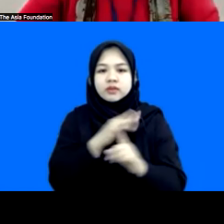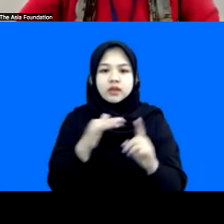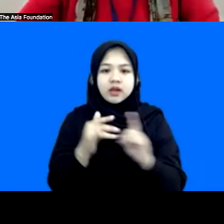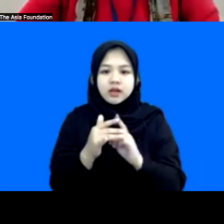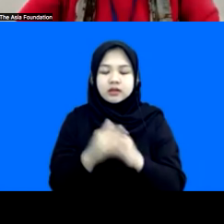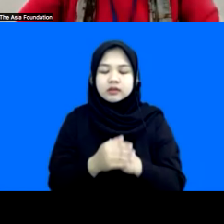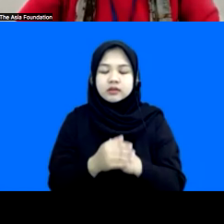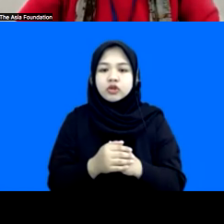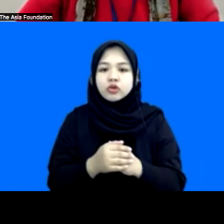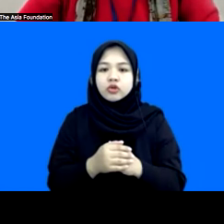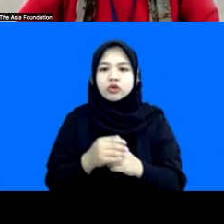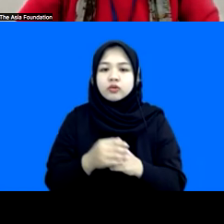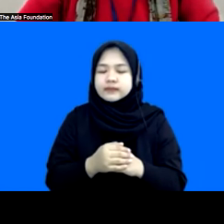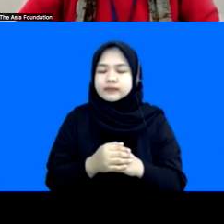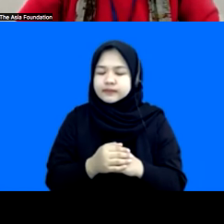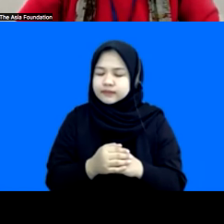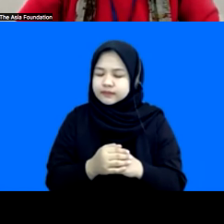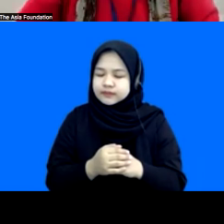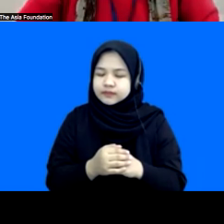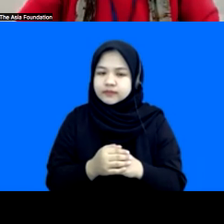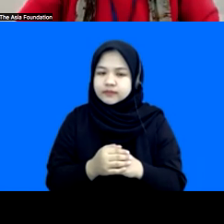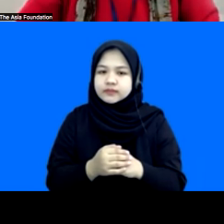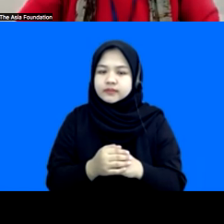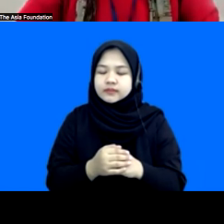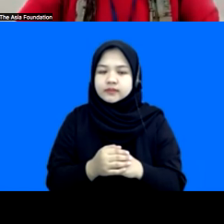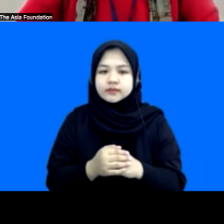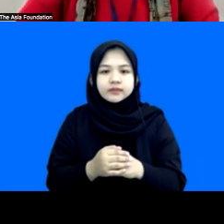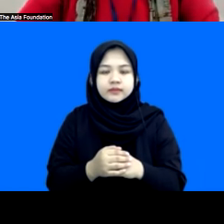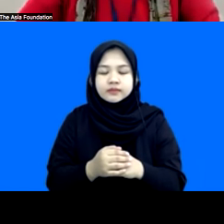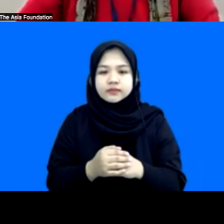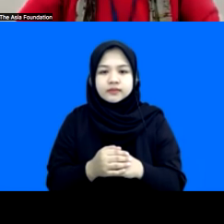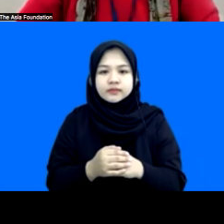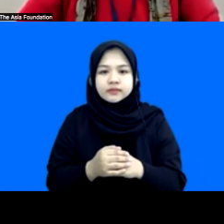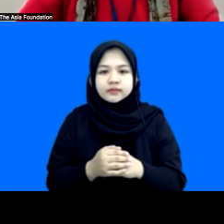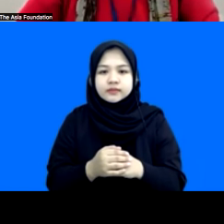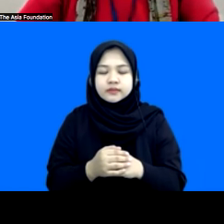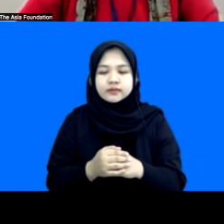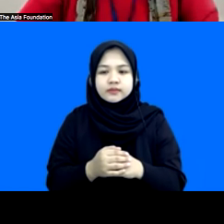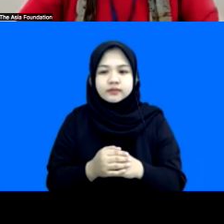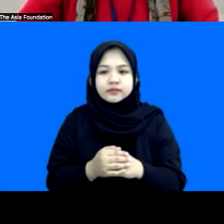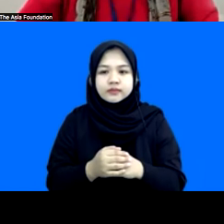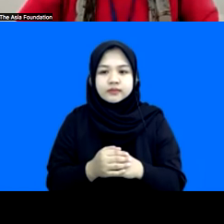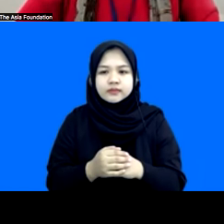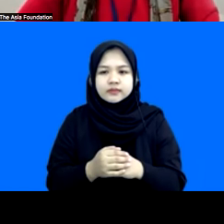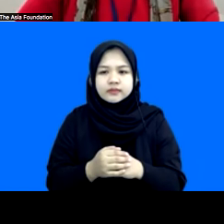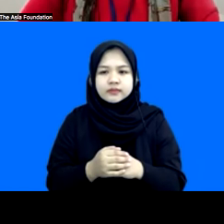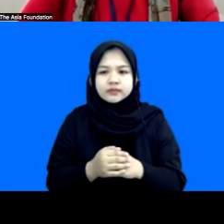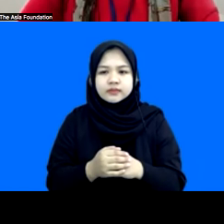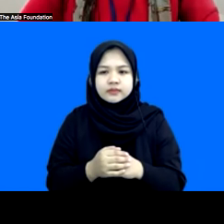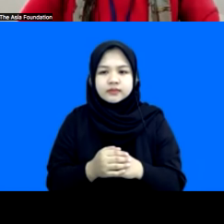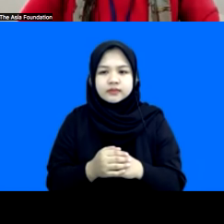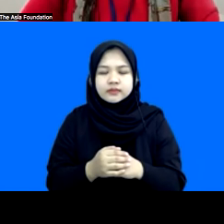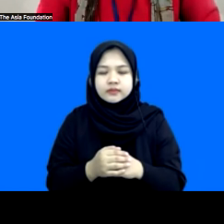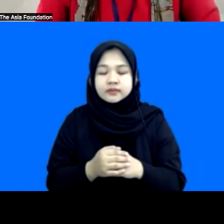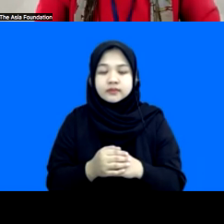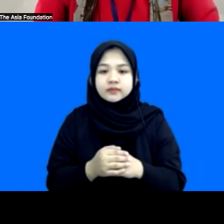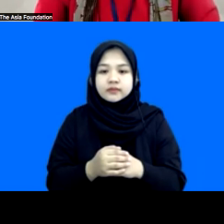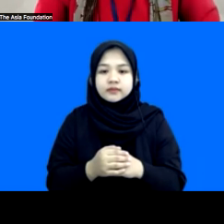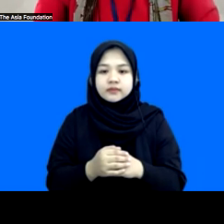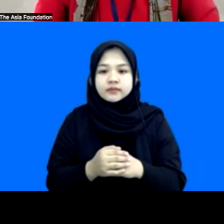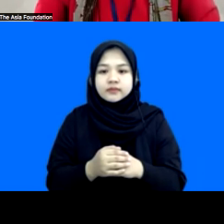communities that are often the root cause for these barriers to exist in the first place. For instance, Indonesian transgender